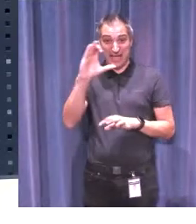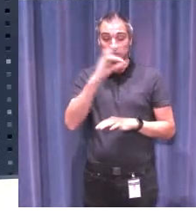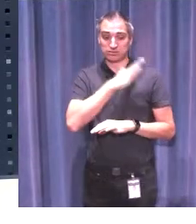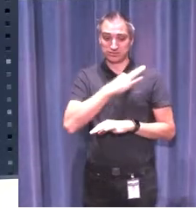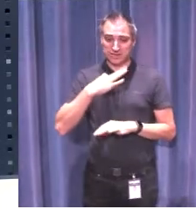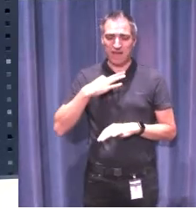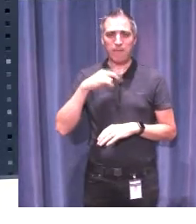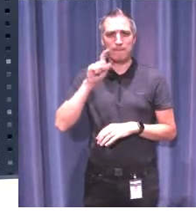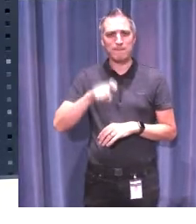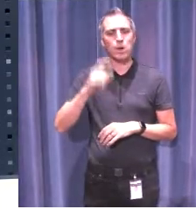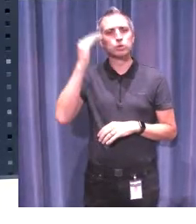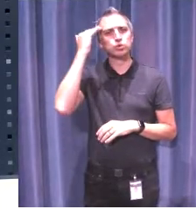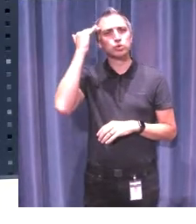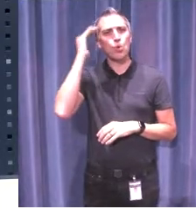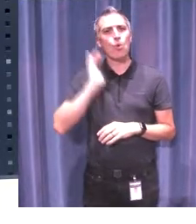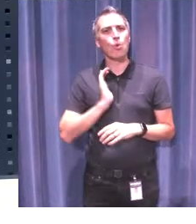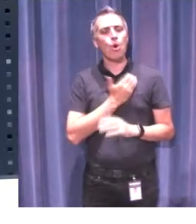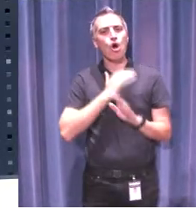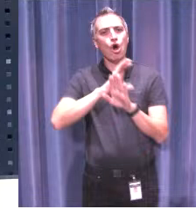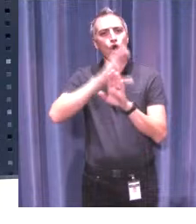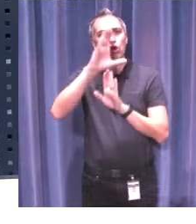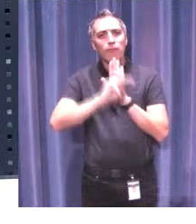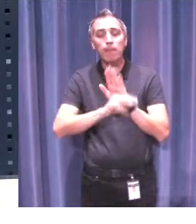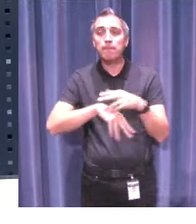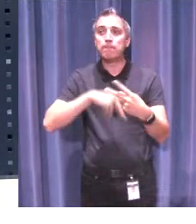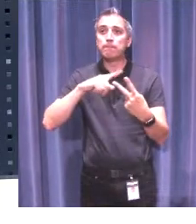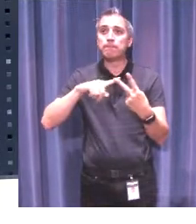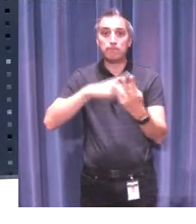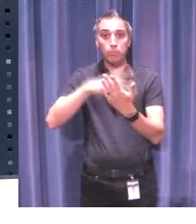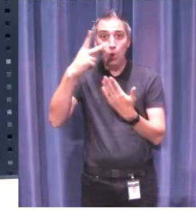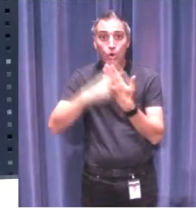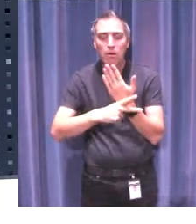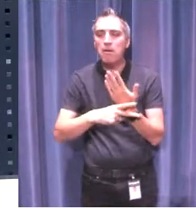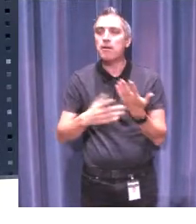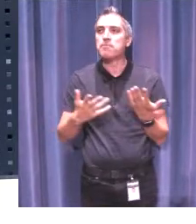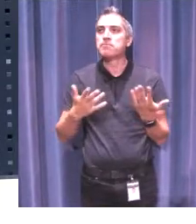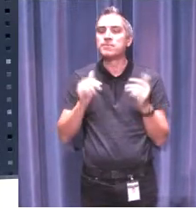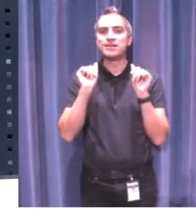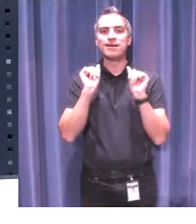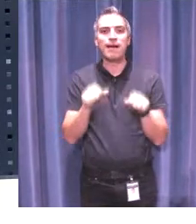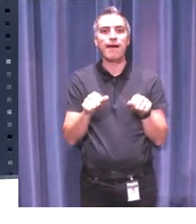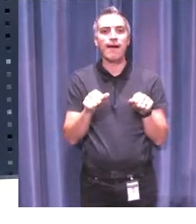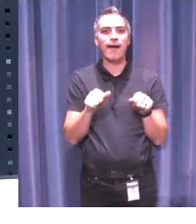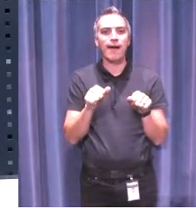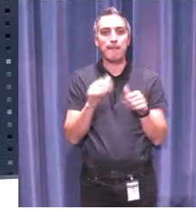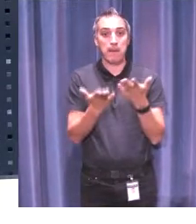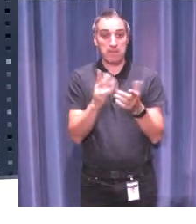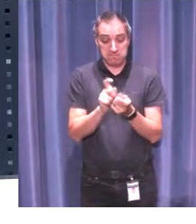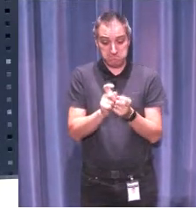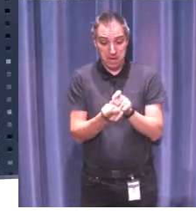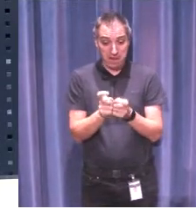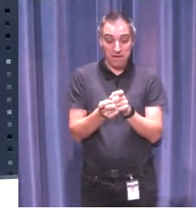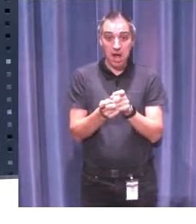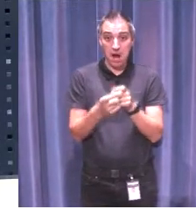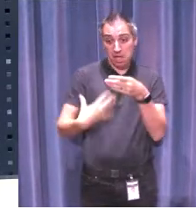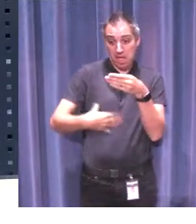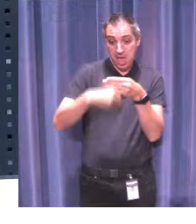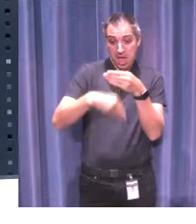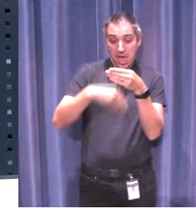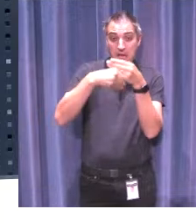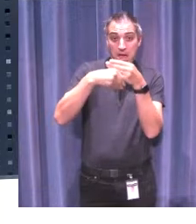our curriculum and programs can be modified, added to,